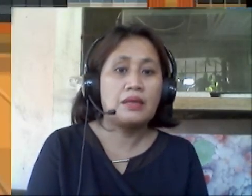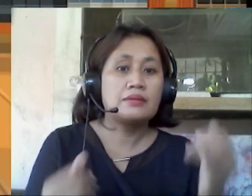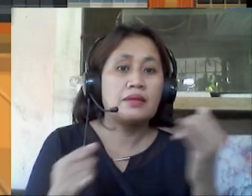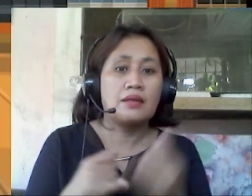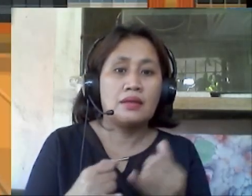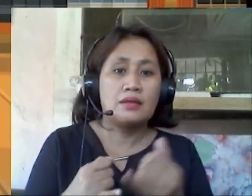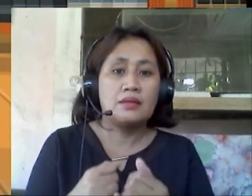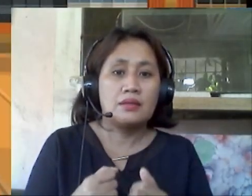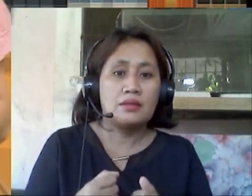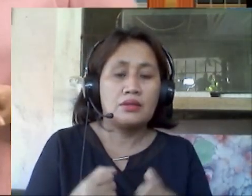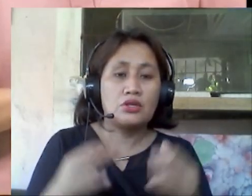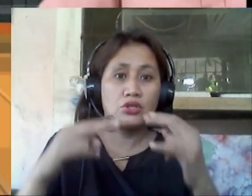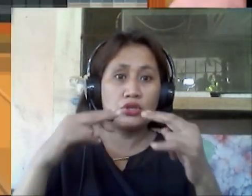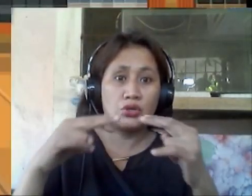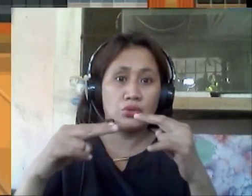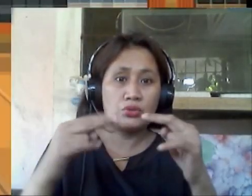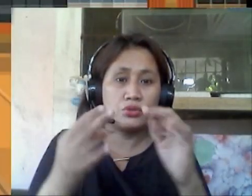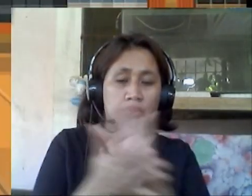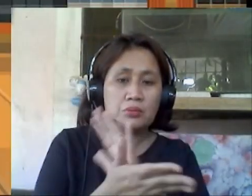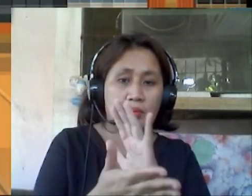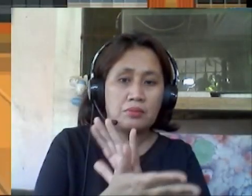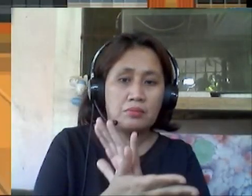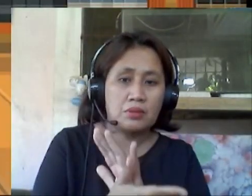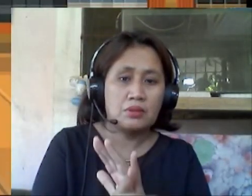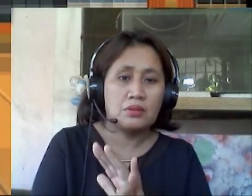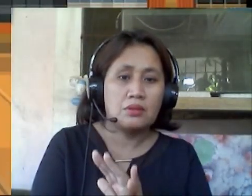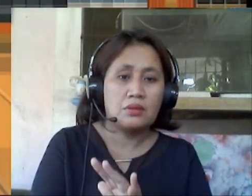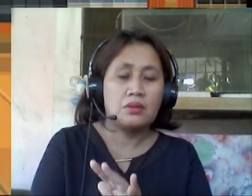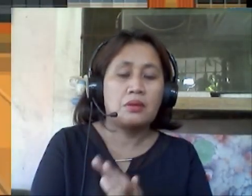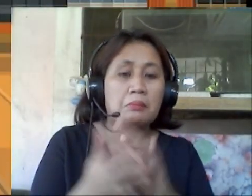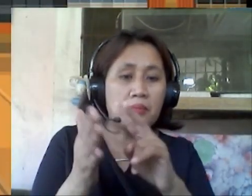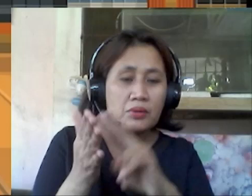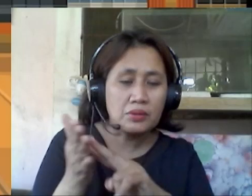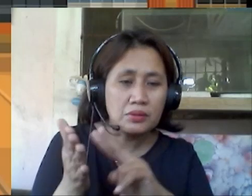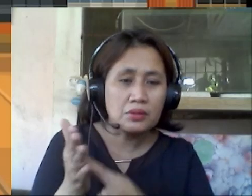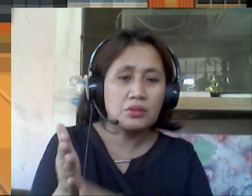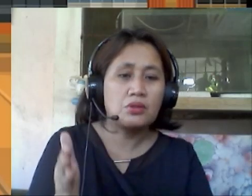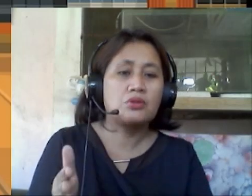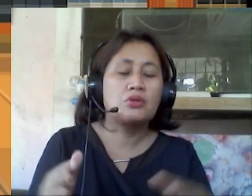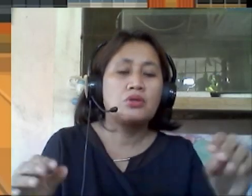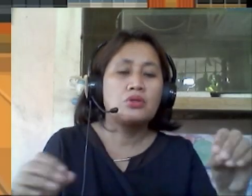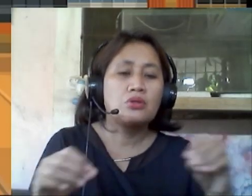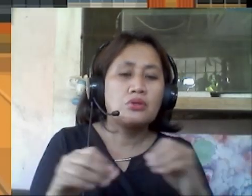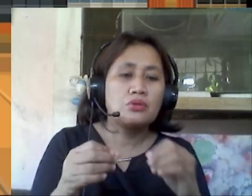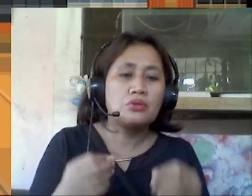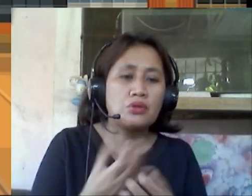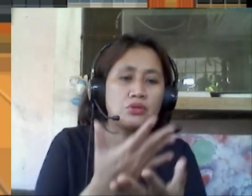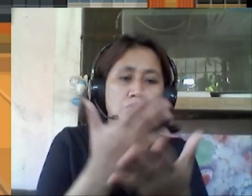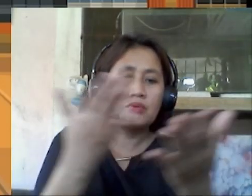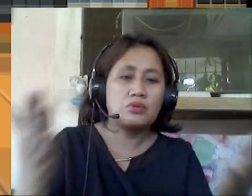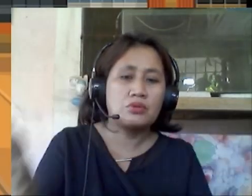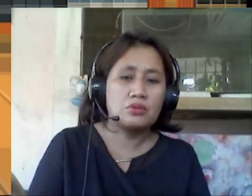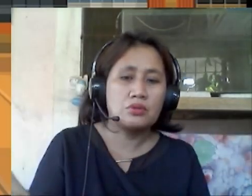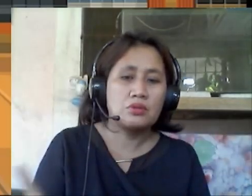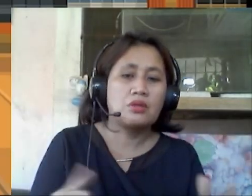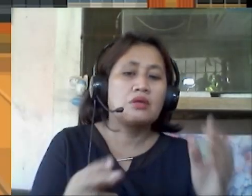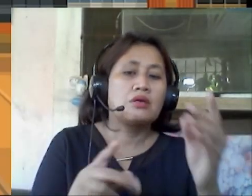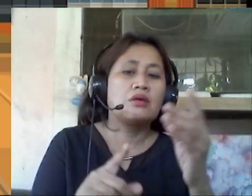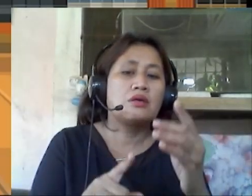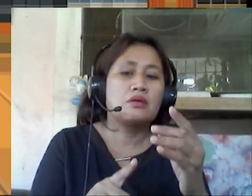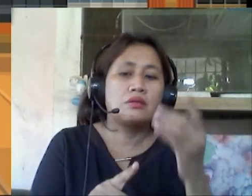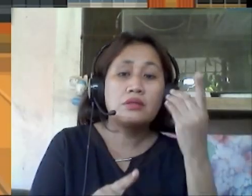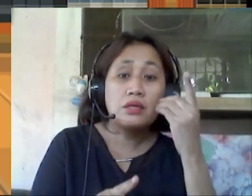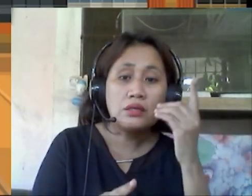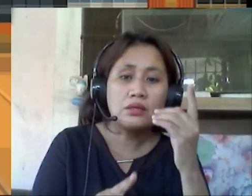Lastly, we have the newspaper. It is a periodical that is printed and is usually distributed daily or weekly,